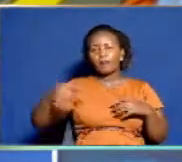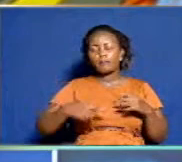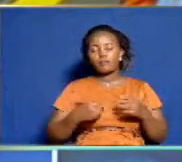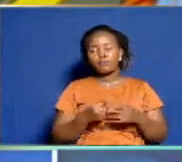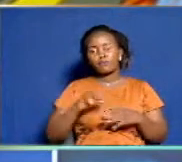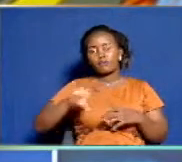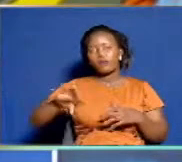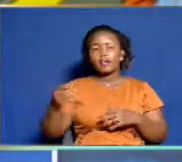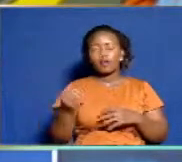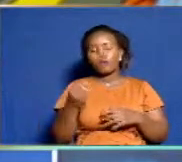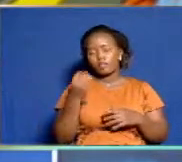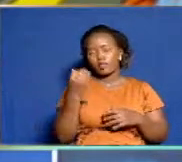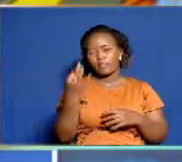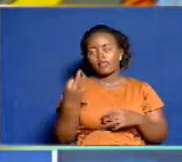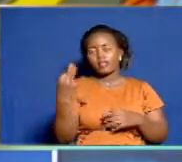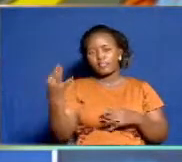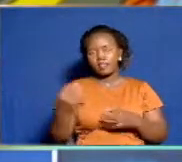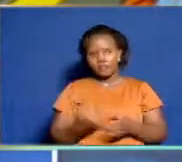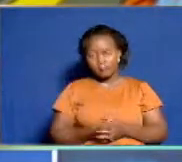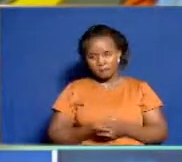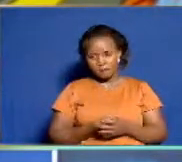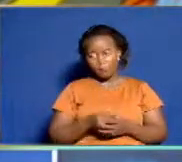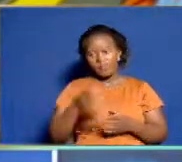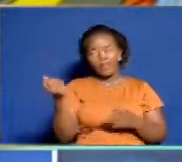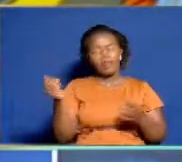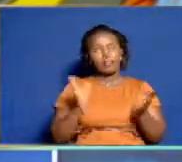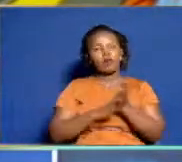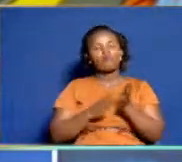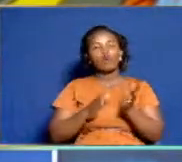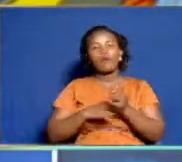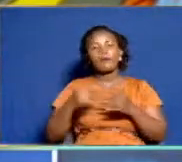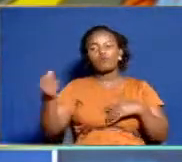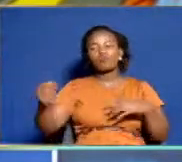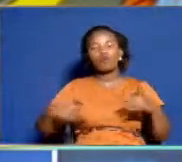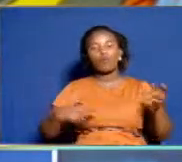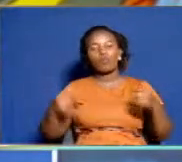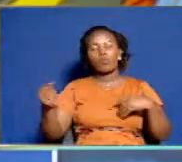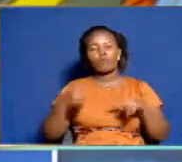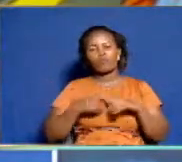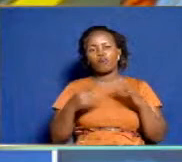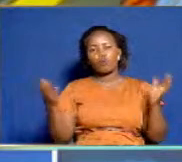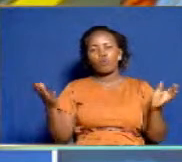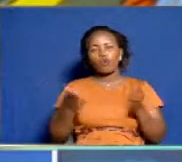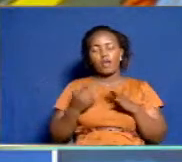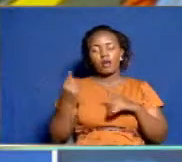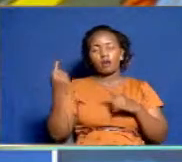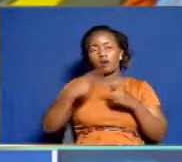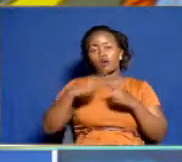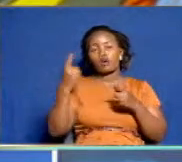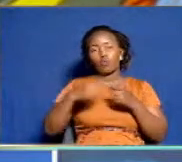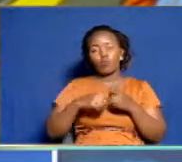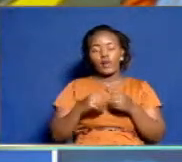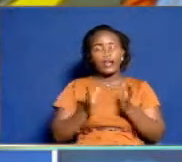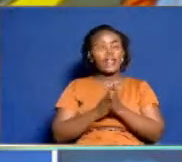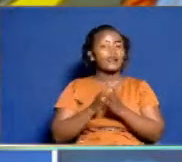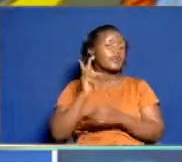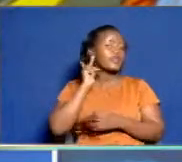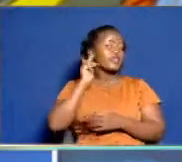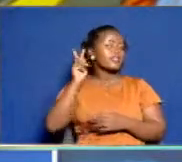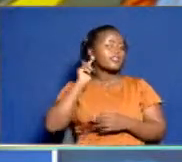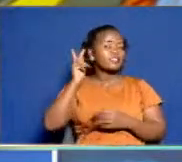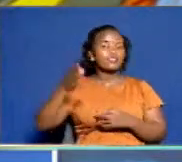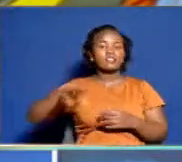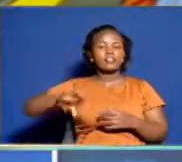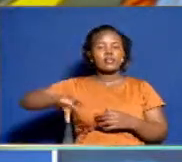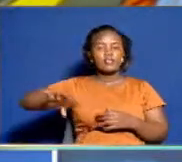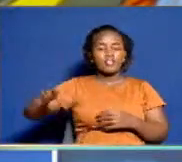DZJ033, Oyando Wycliffe from 45, Boni Waze watching from Ekware Nyamasibi, Kisii County. Thank you